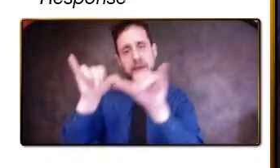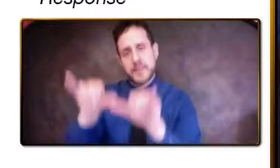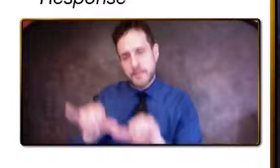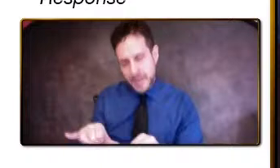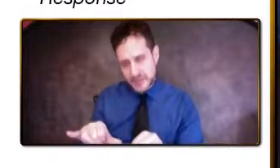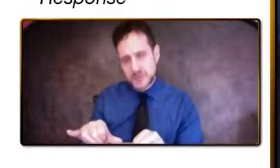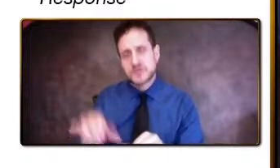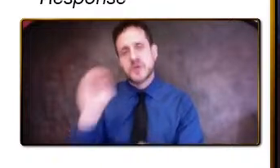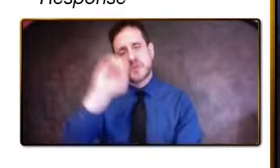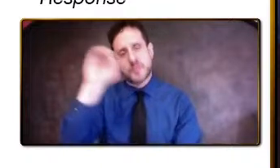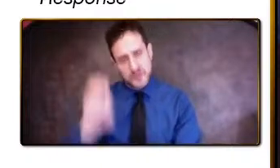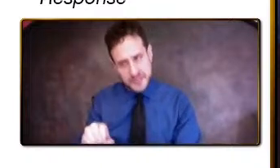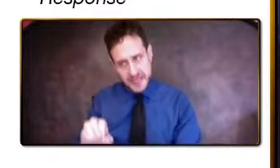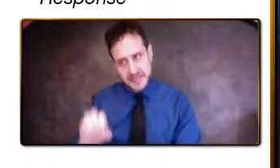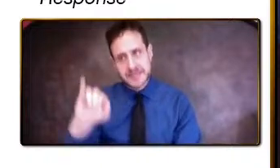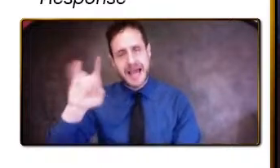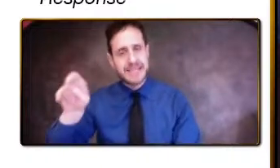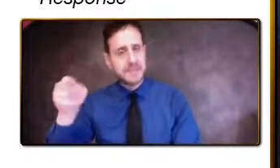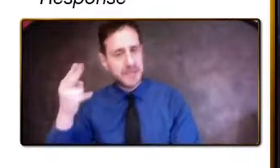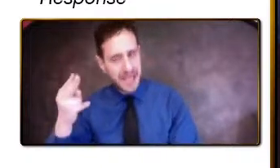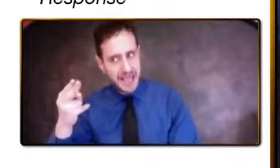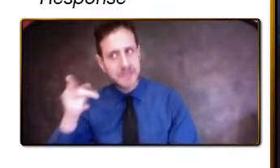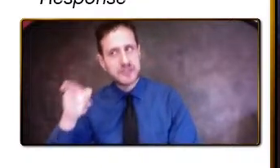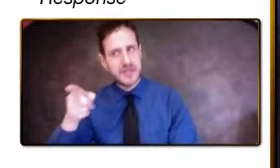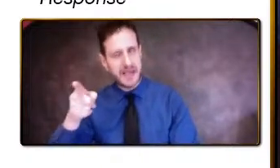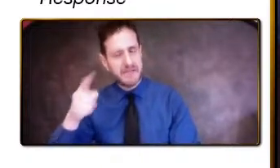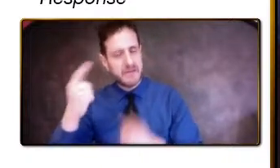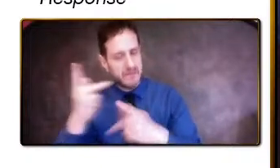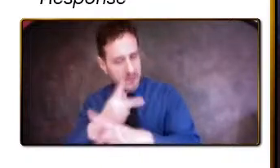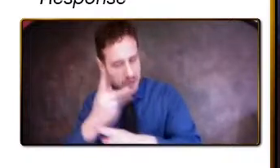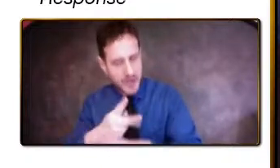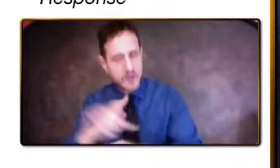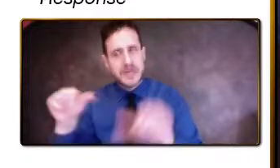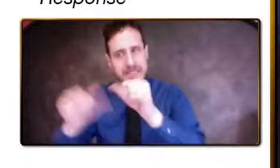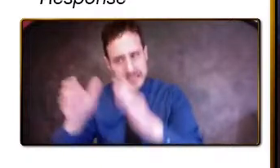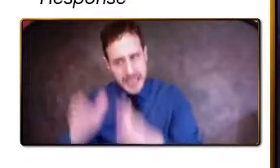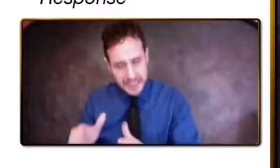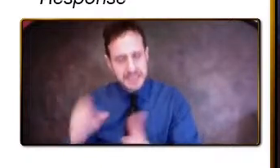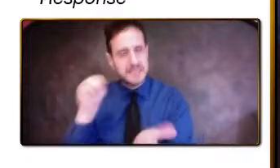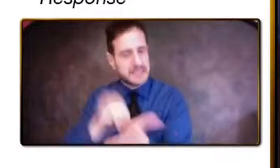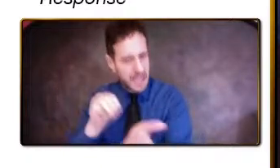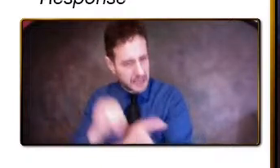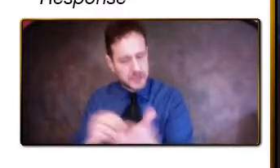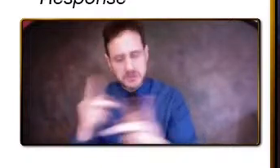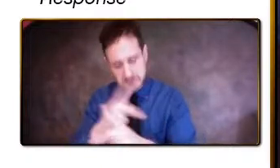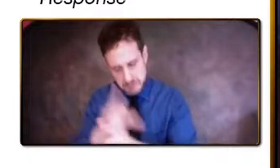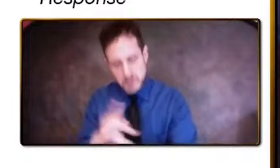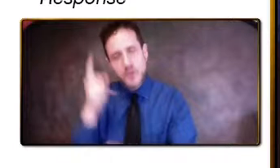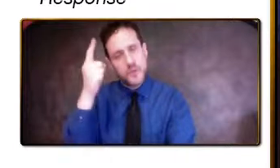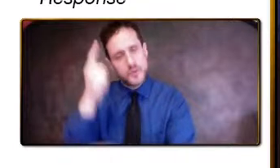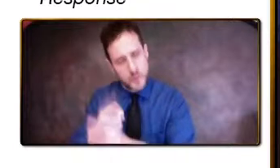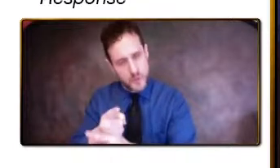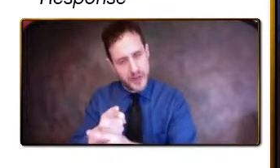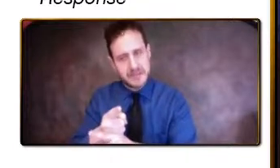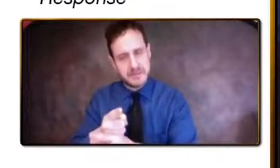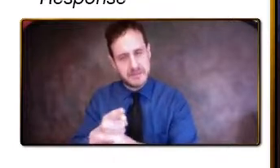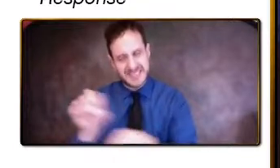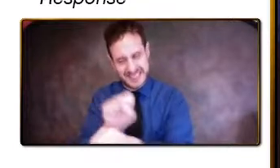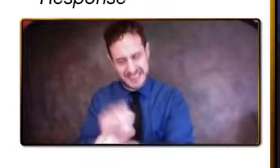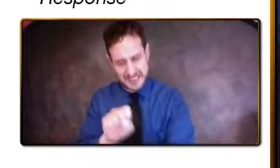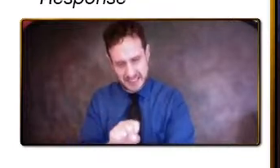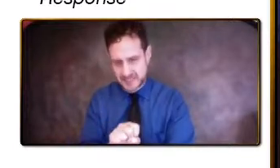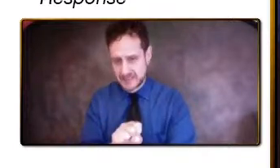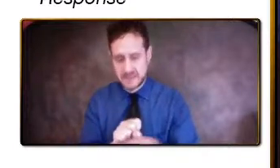IDPH, epidemiologists, and scientists. So that's my message to Macon County. I know a number of the